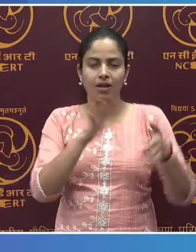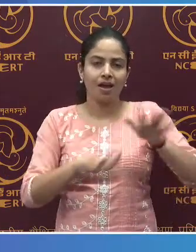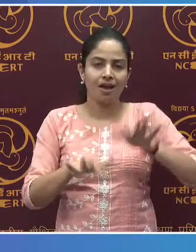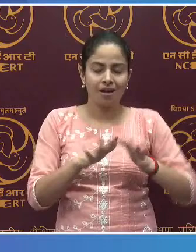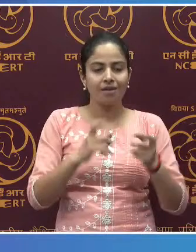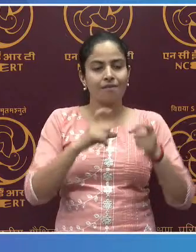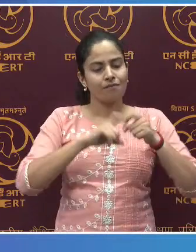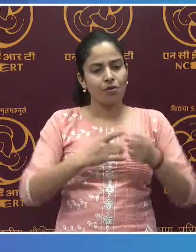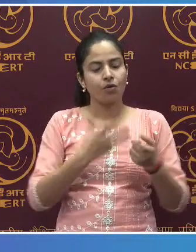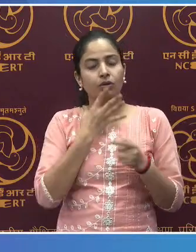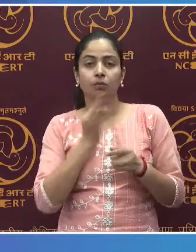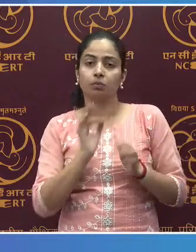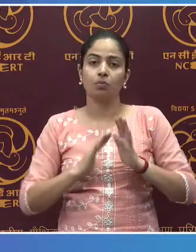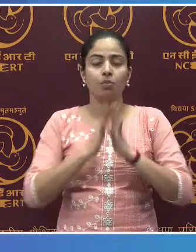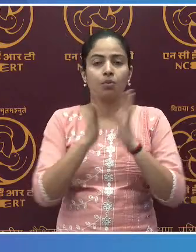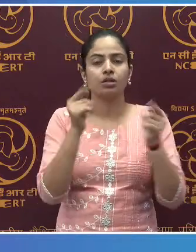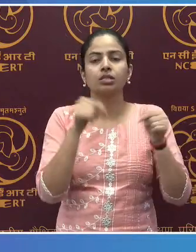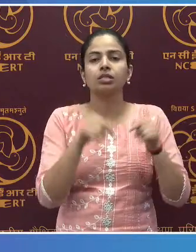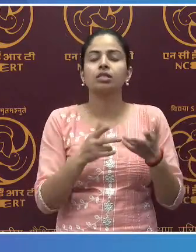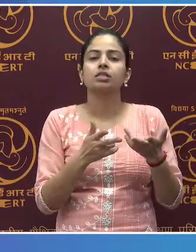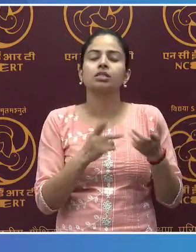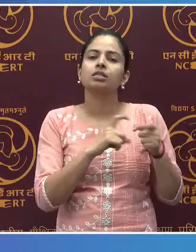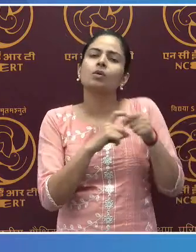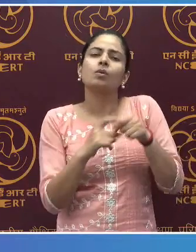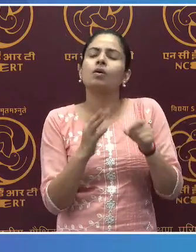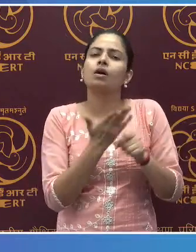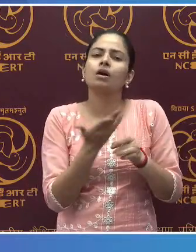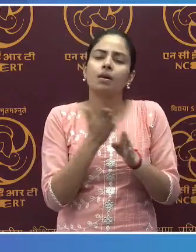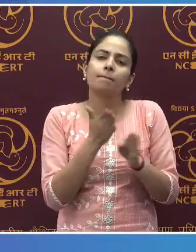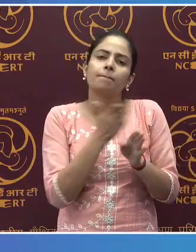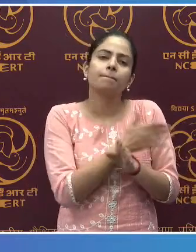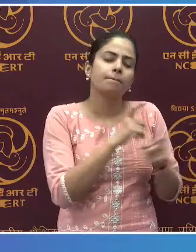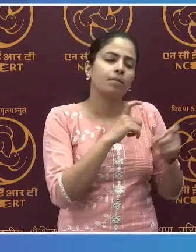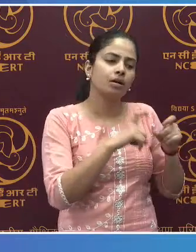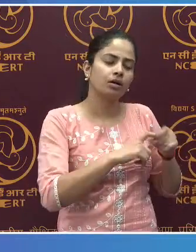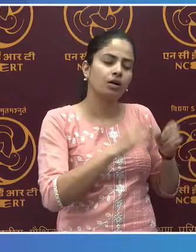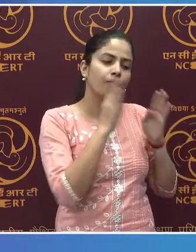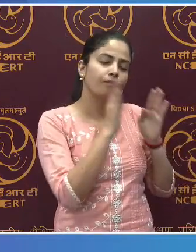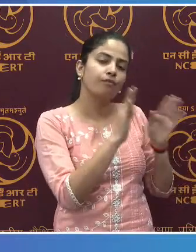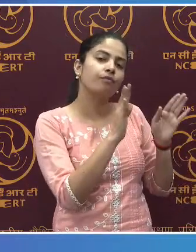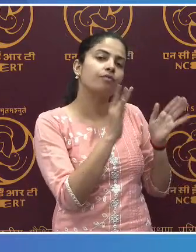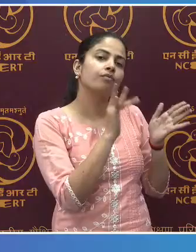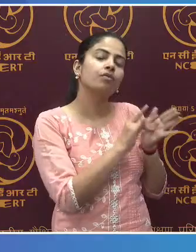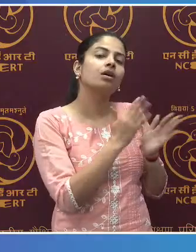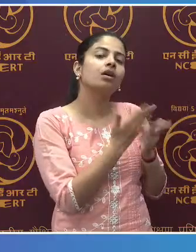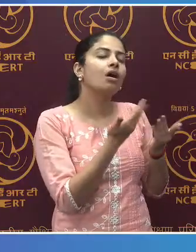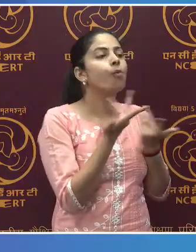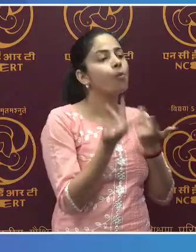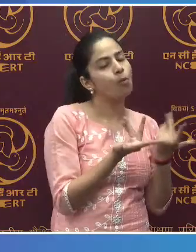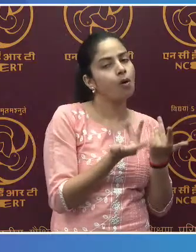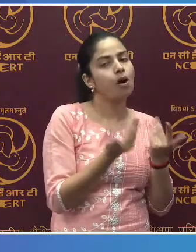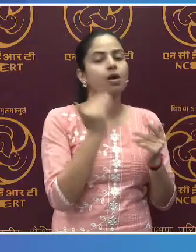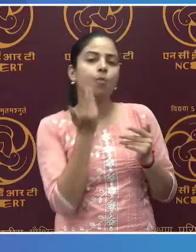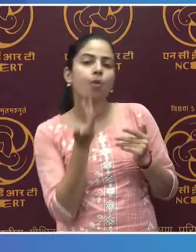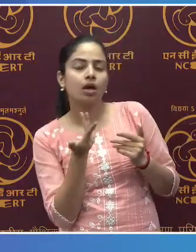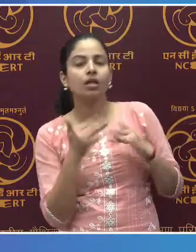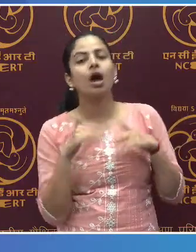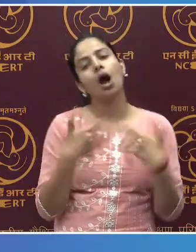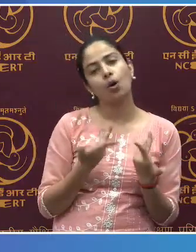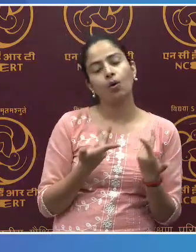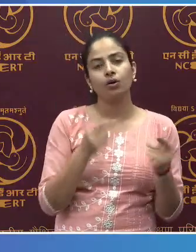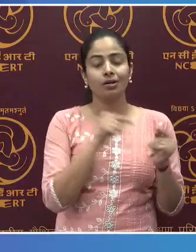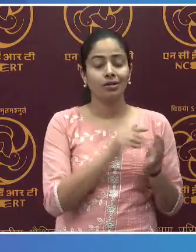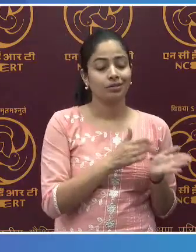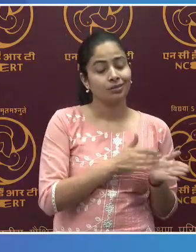had become very, very important. How to conduct the question. Earlier the question mainly focused on the what, when, how. So we have to come out from